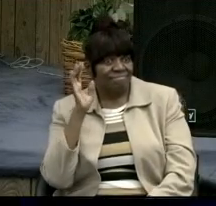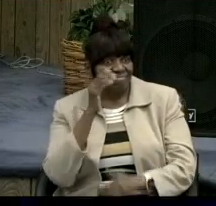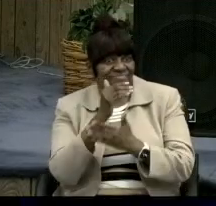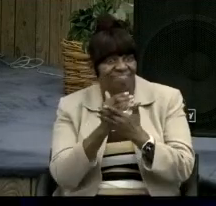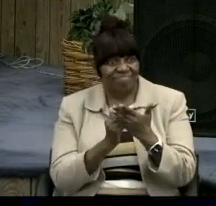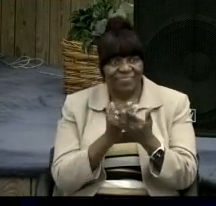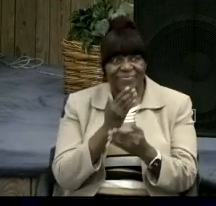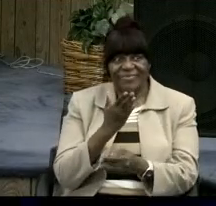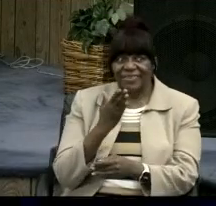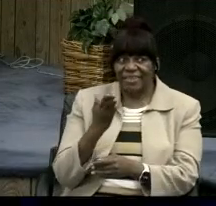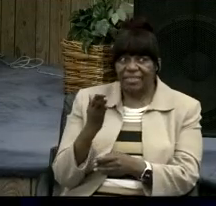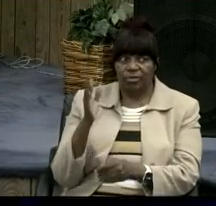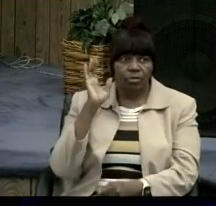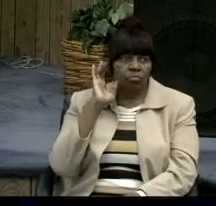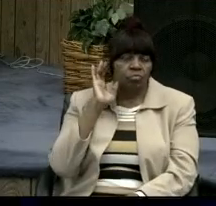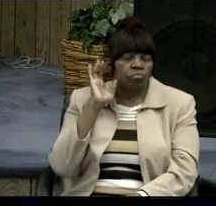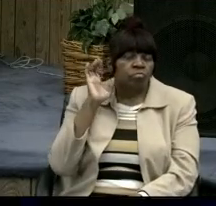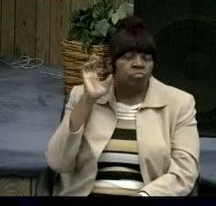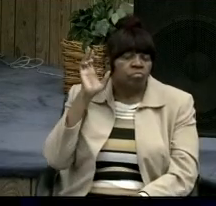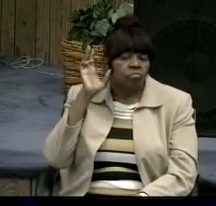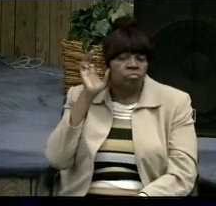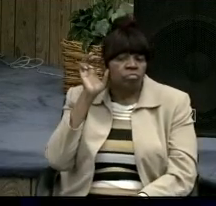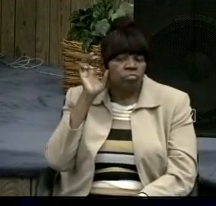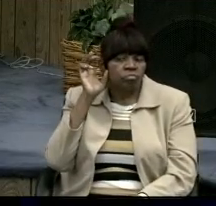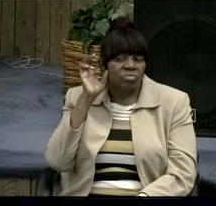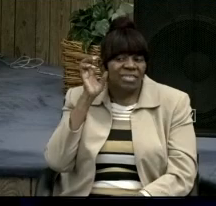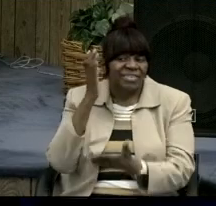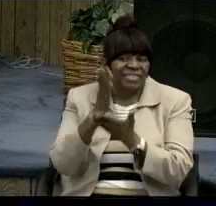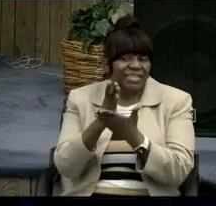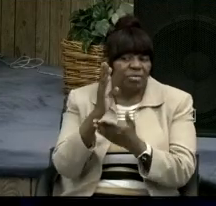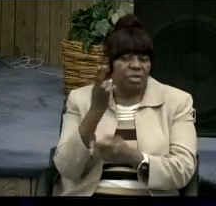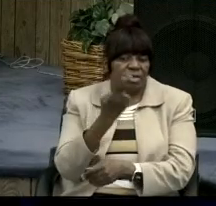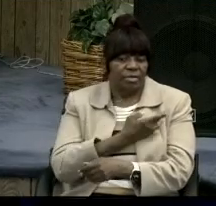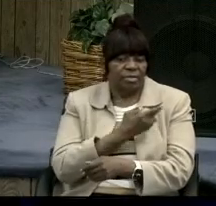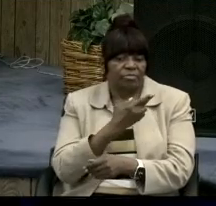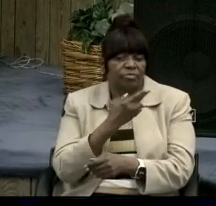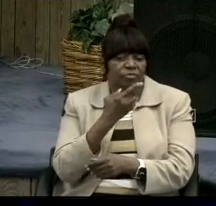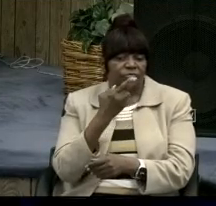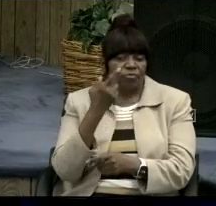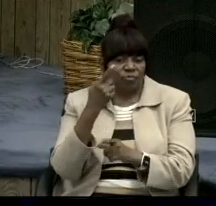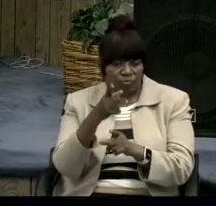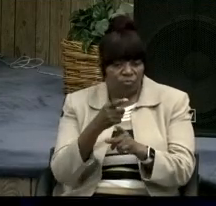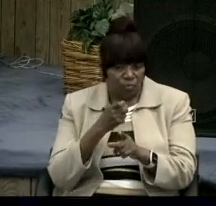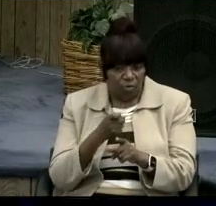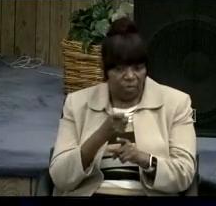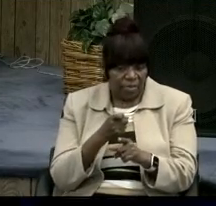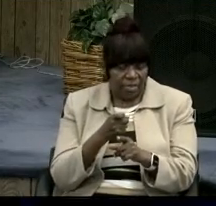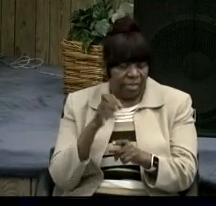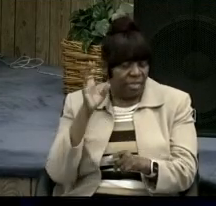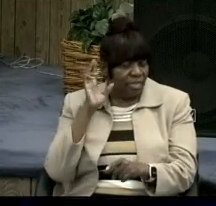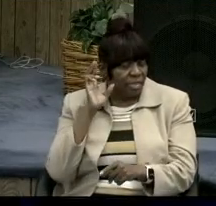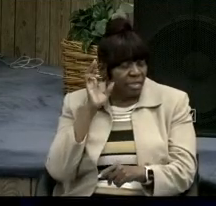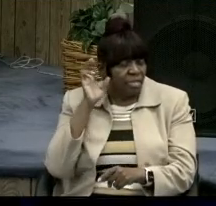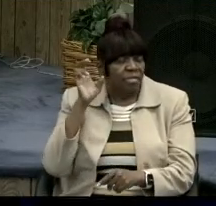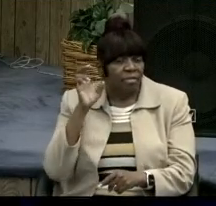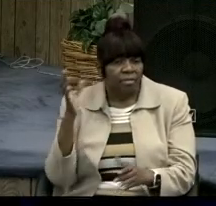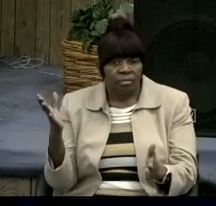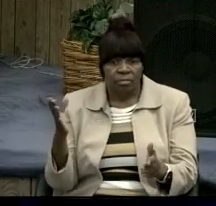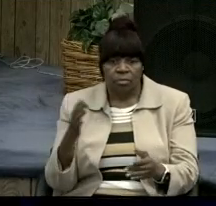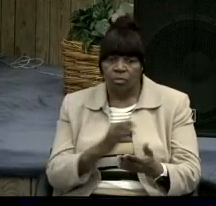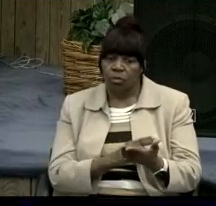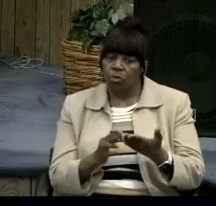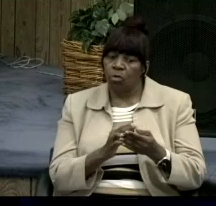Some of the things that we listen to prevent us from being able to hear the Holy Spirit.